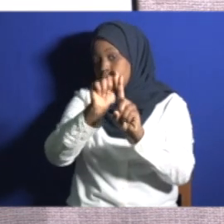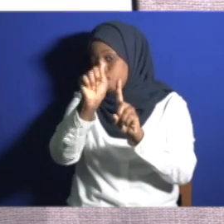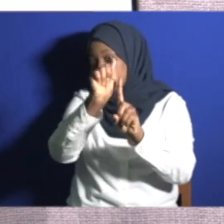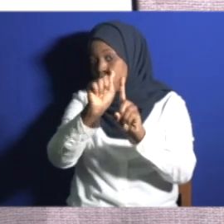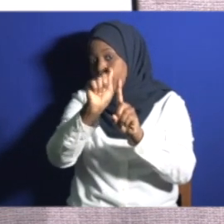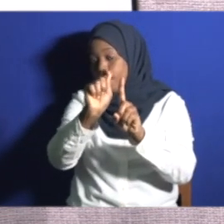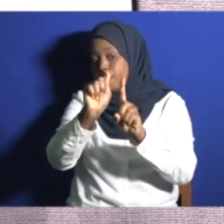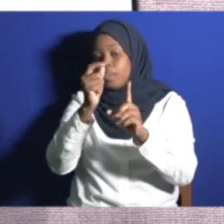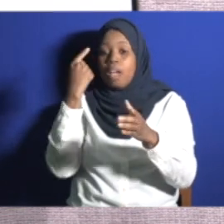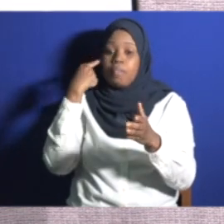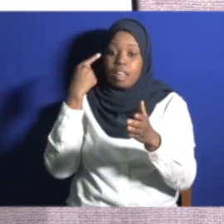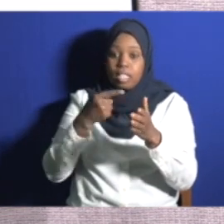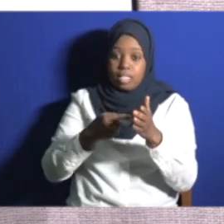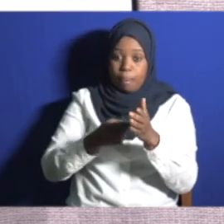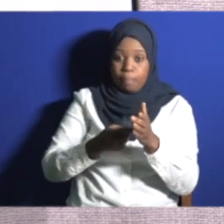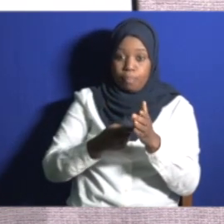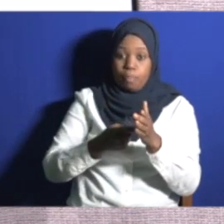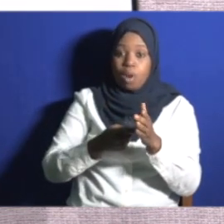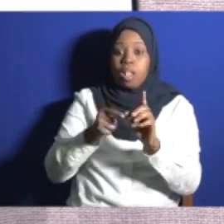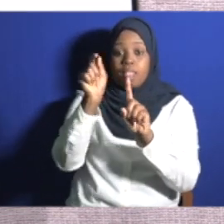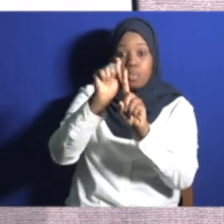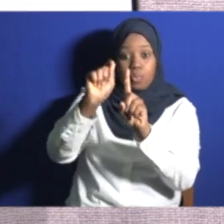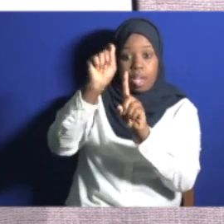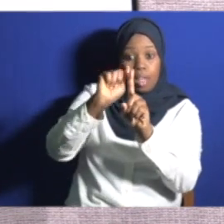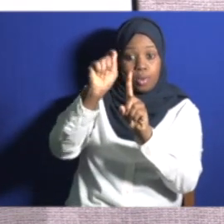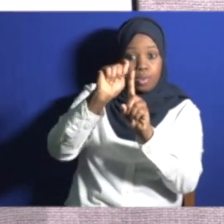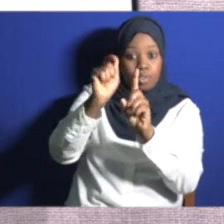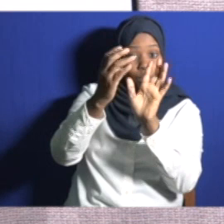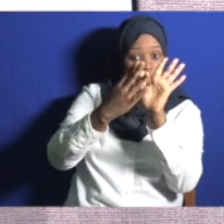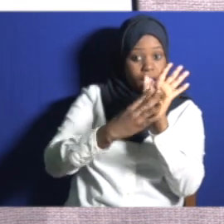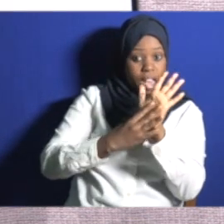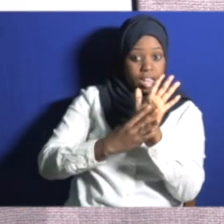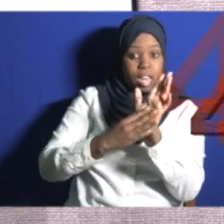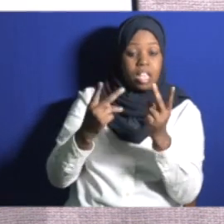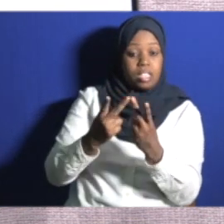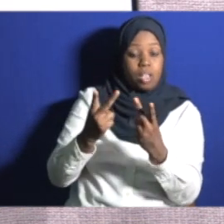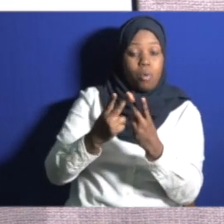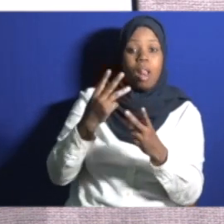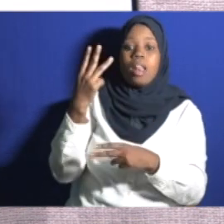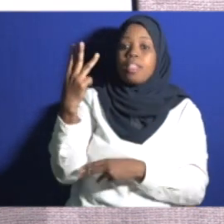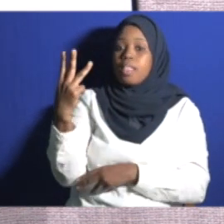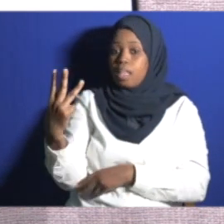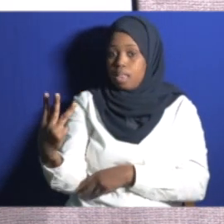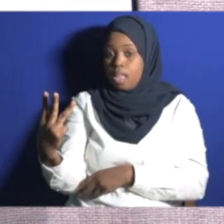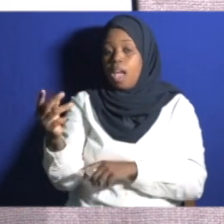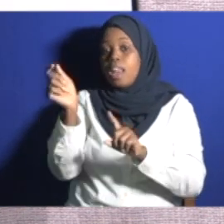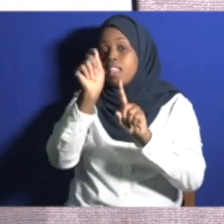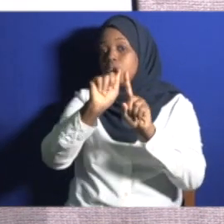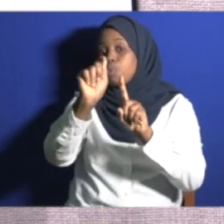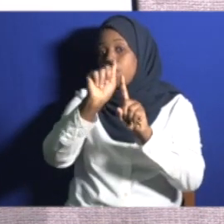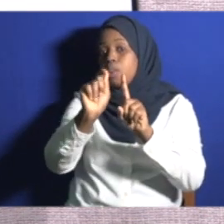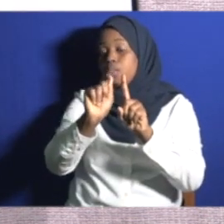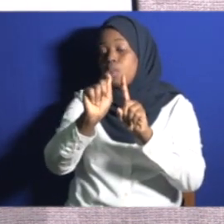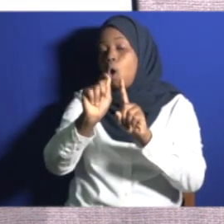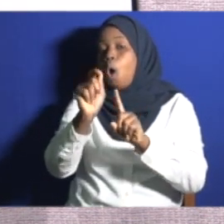example, the square root of 9 is 3, and the square root of 4